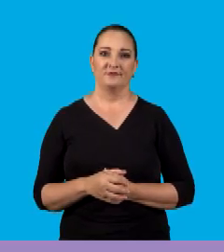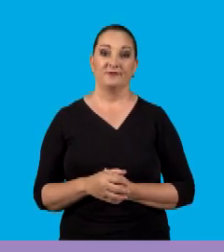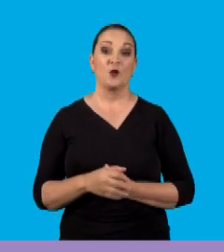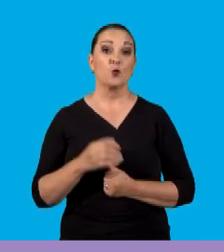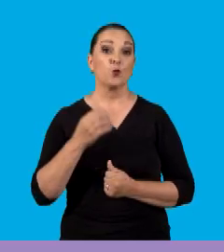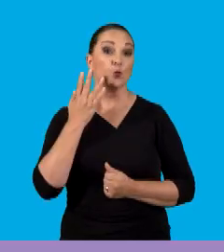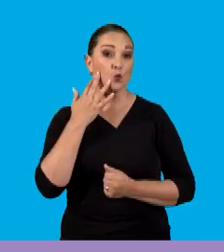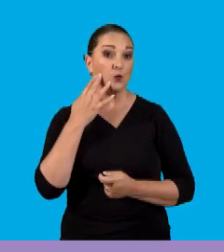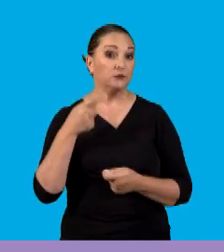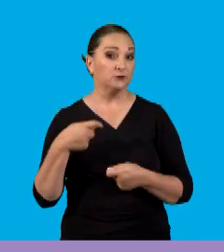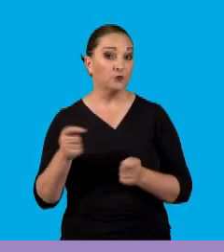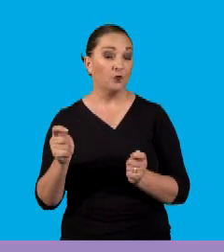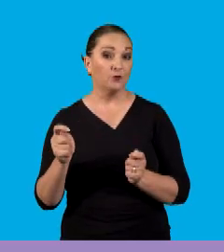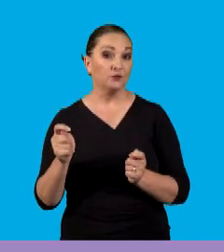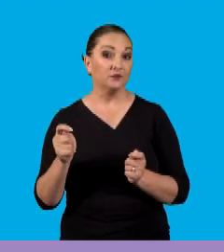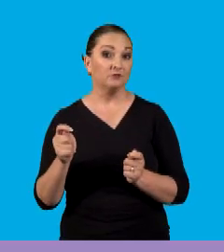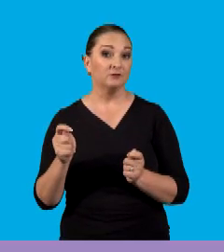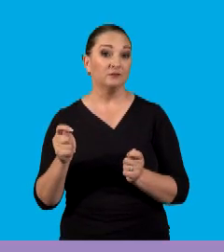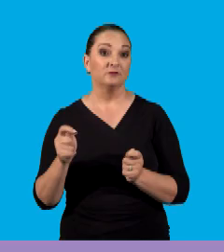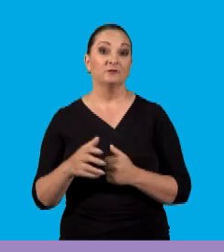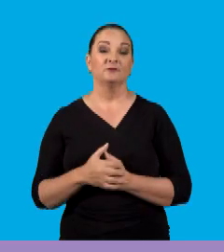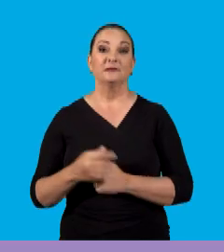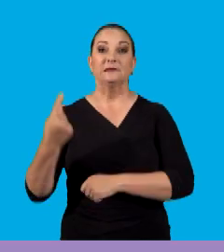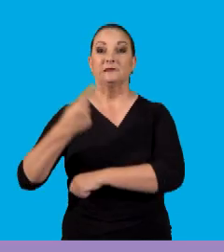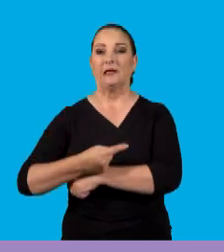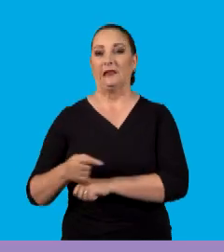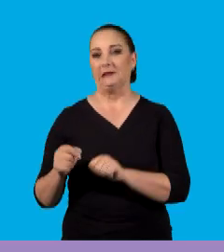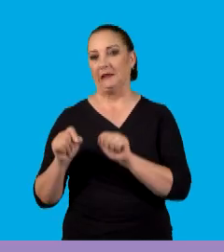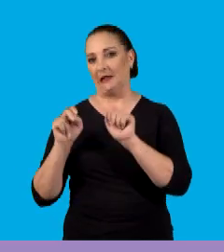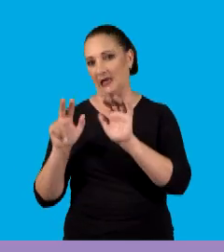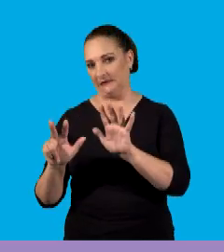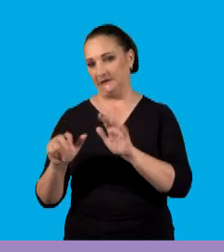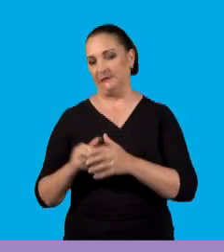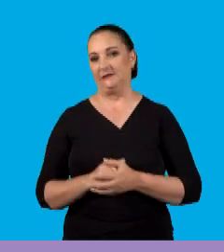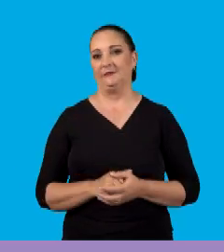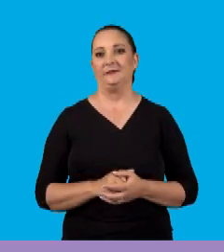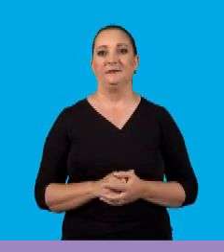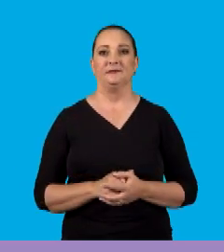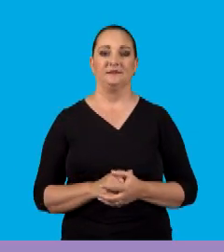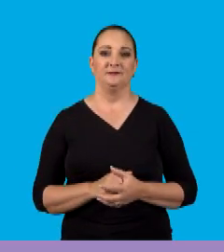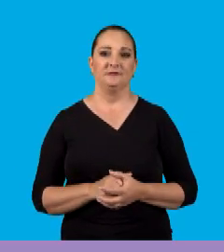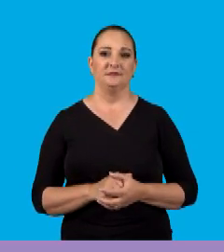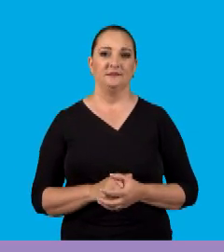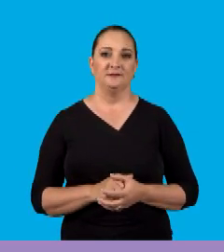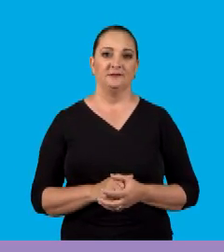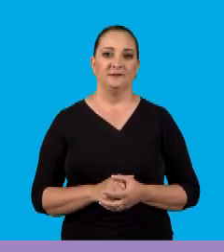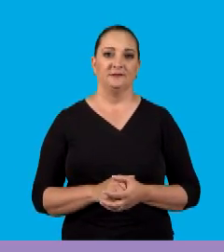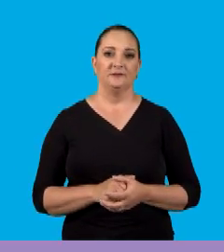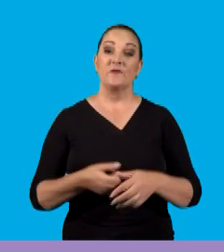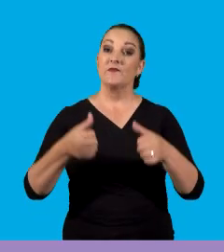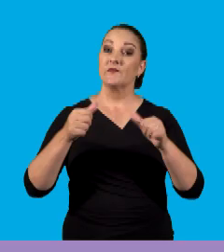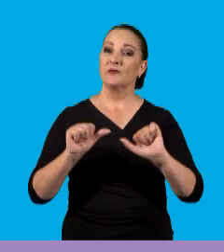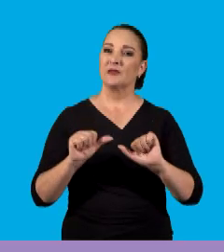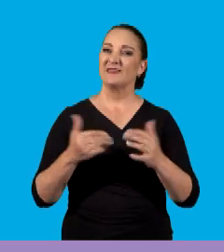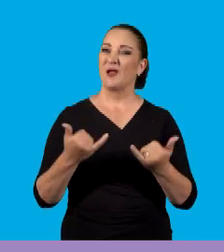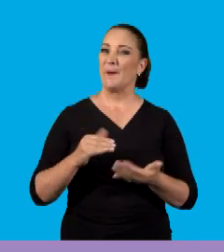and those were sold on the 8th day, or day number 8.